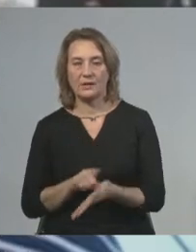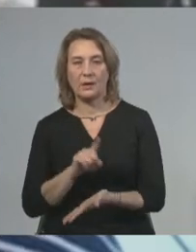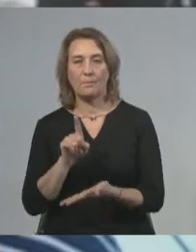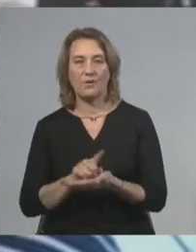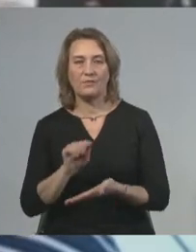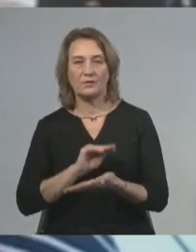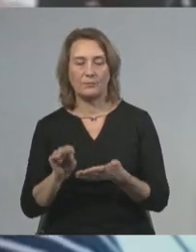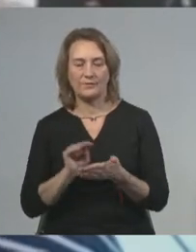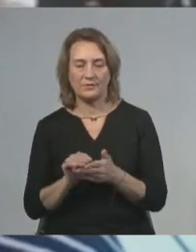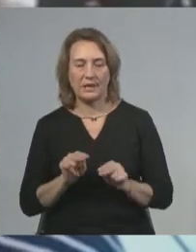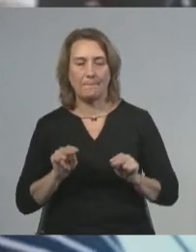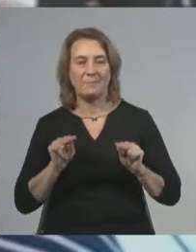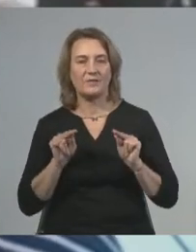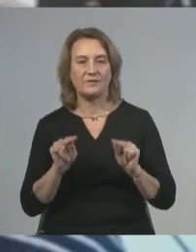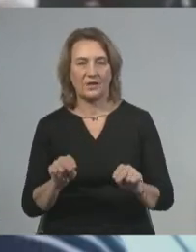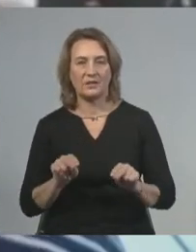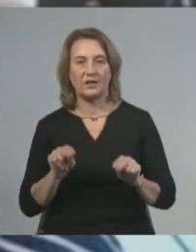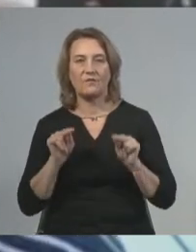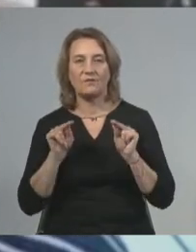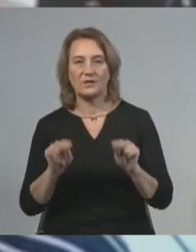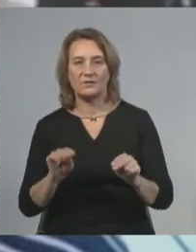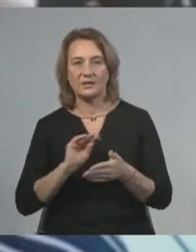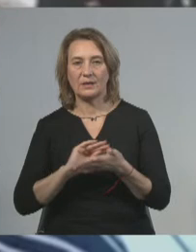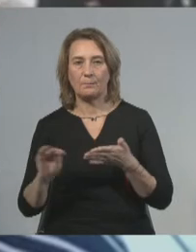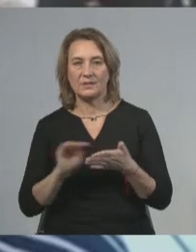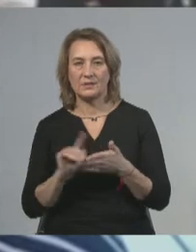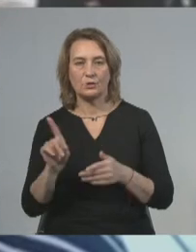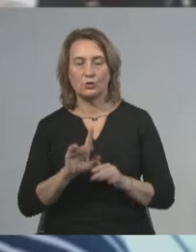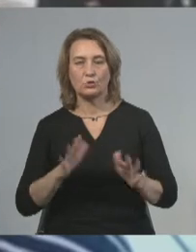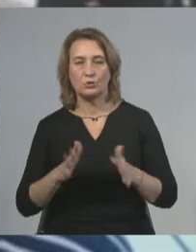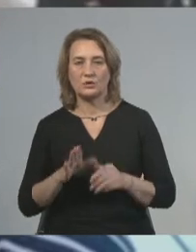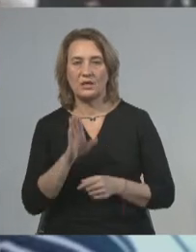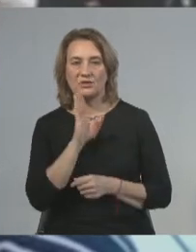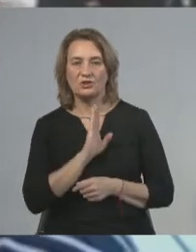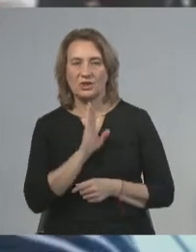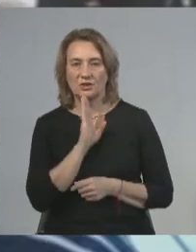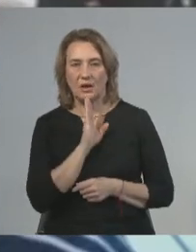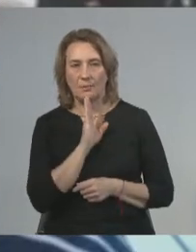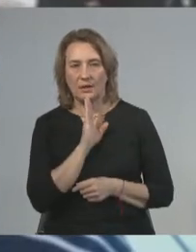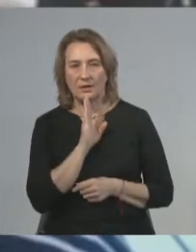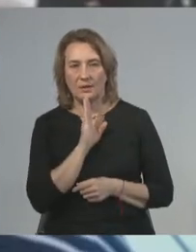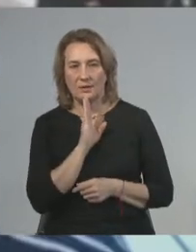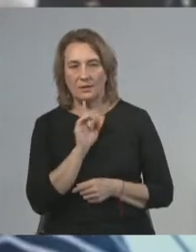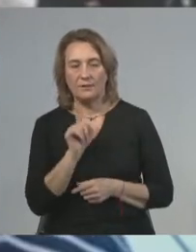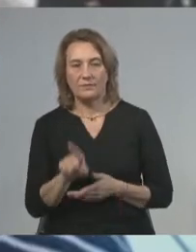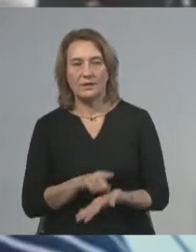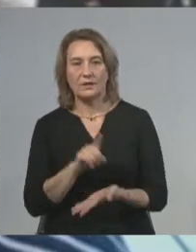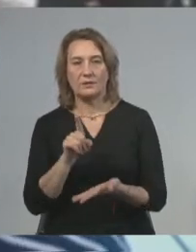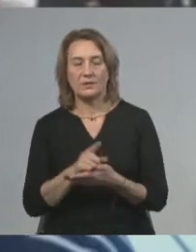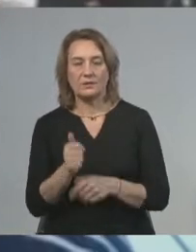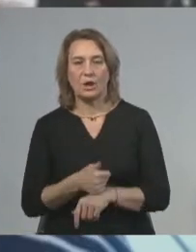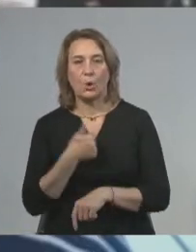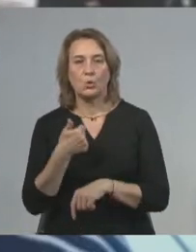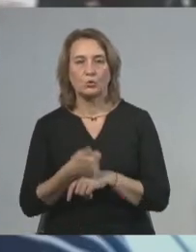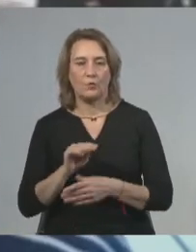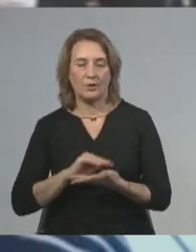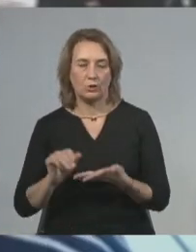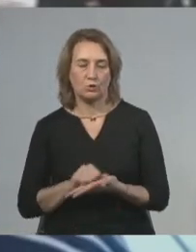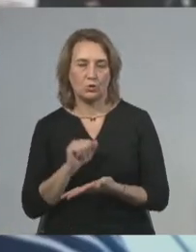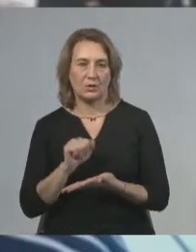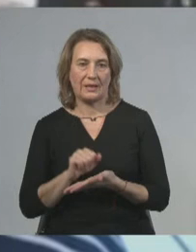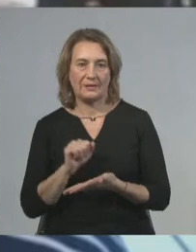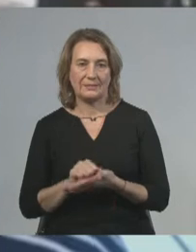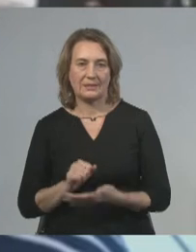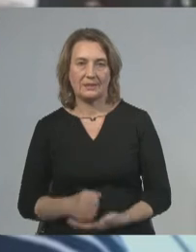is something that we need to take into account and even if we're reporting lifestyle and a show business uh this is